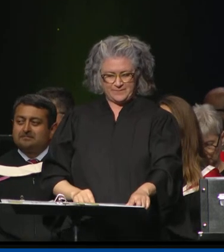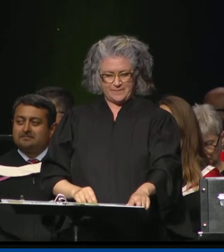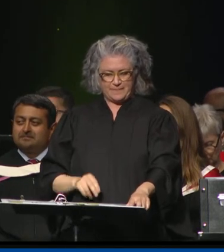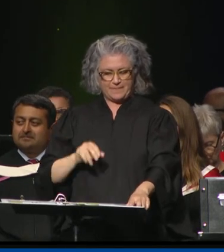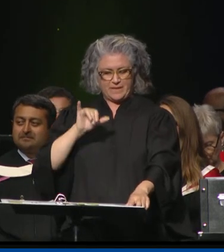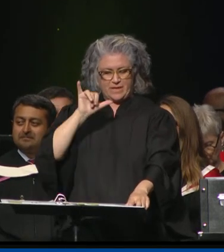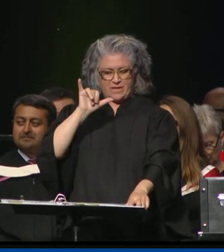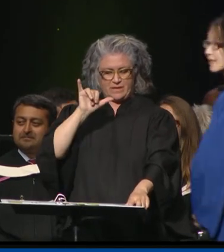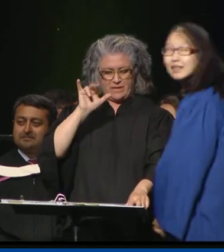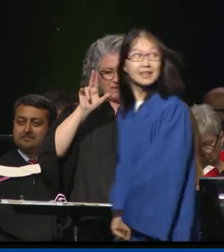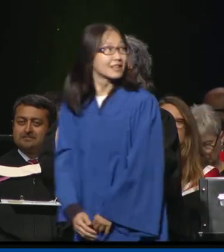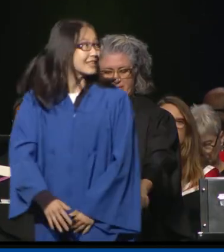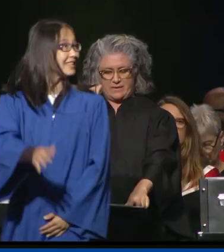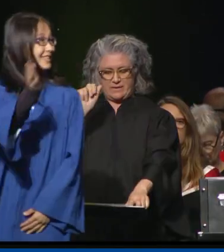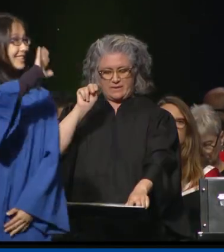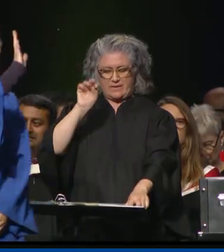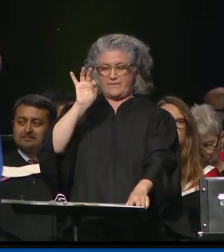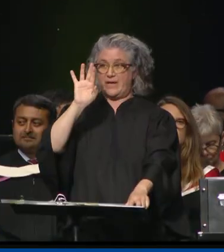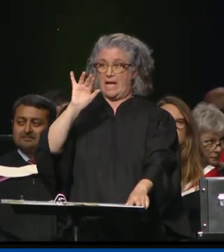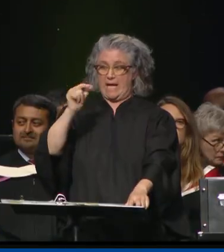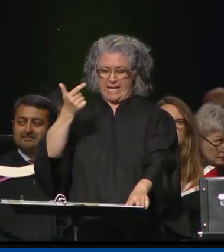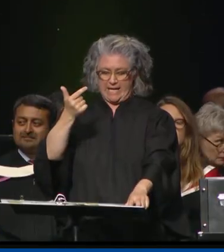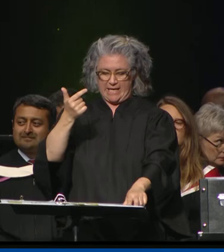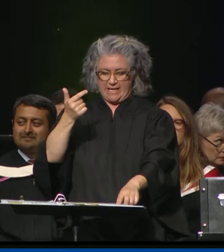Wan Feng Zhu.